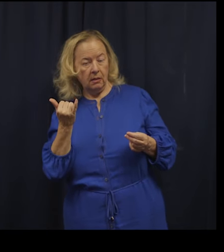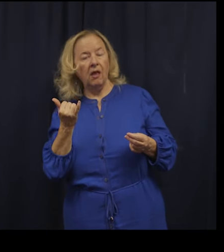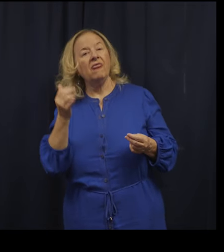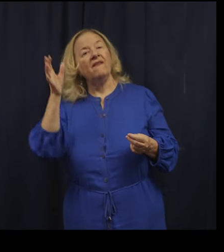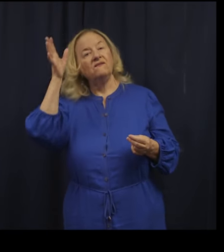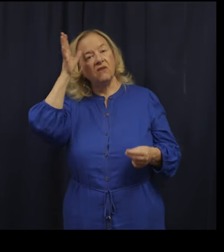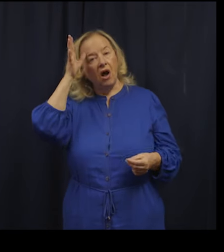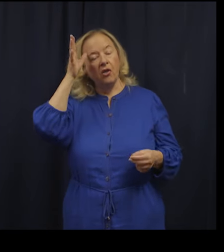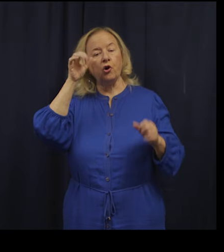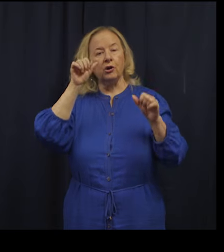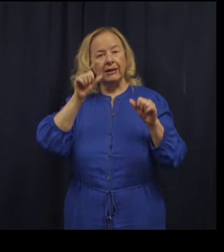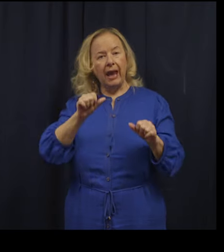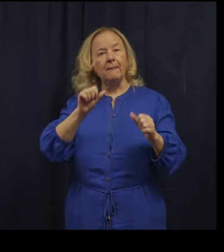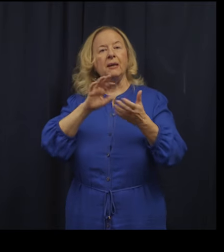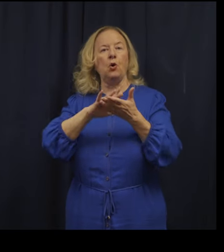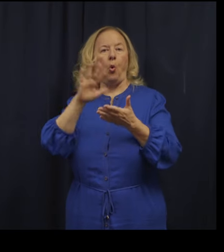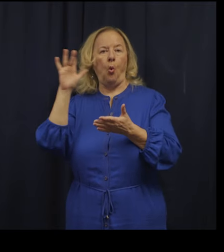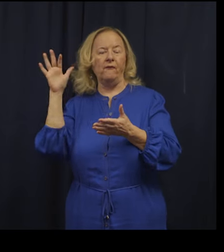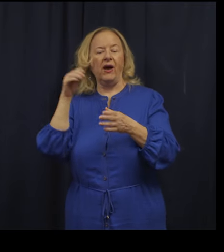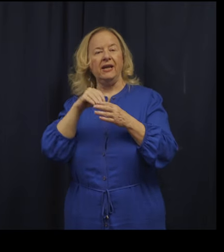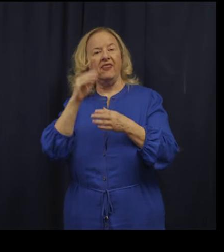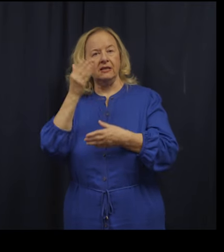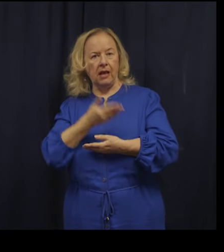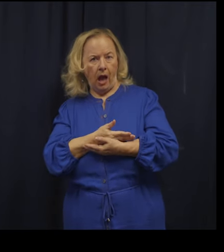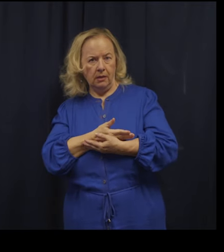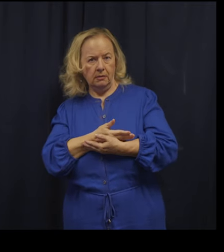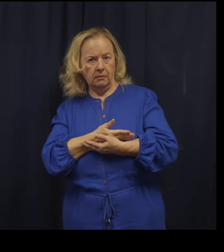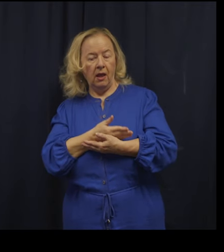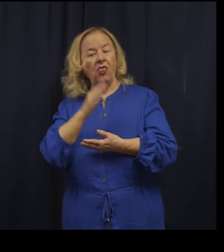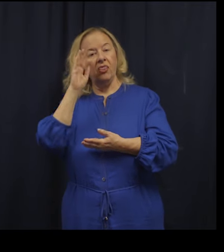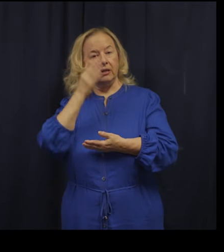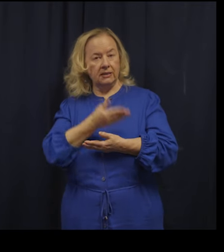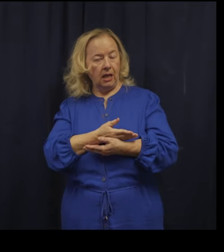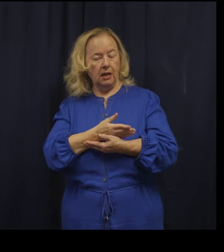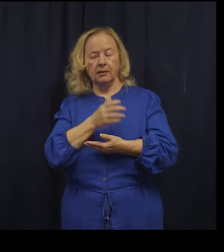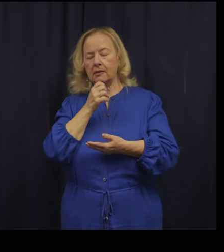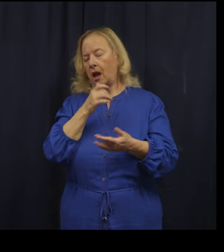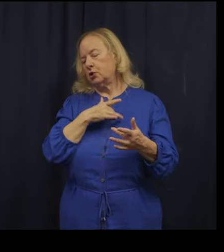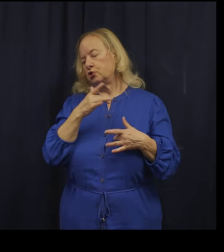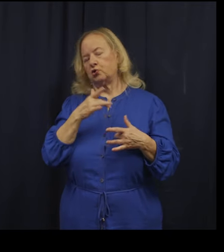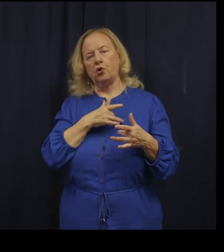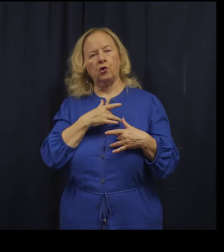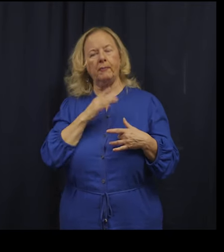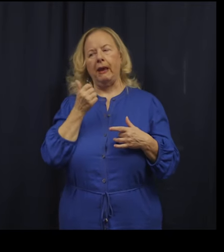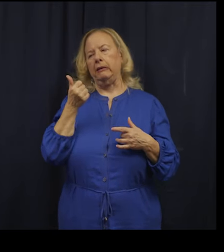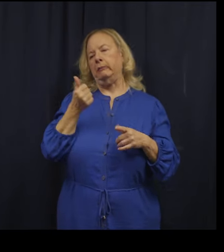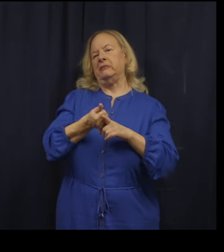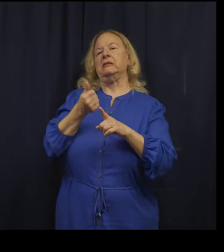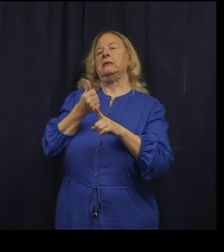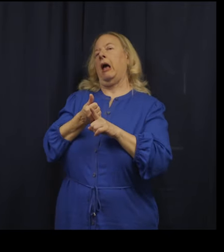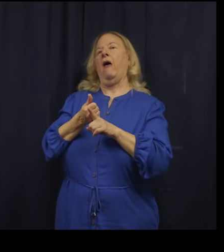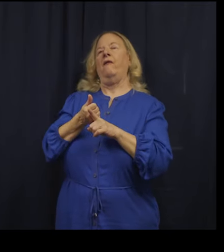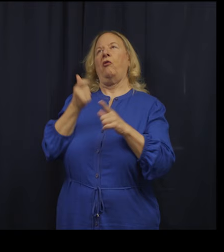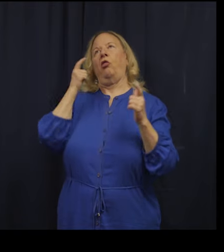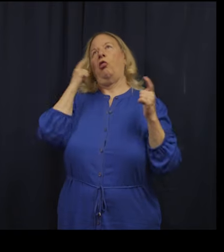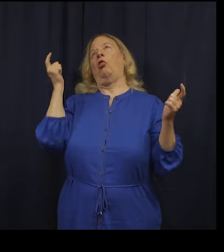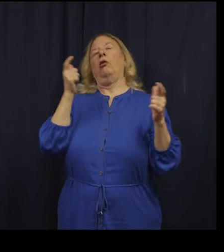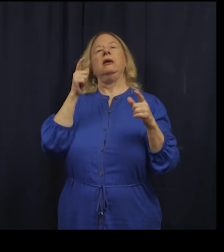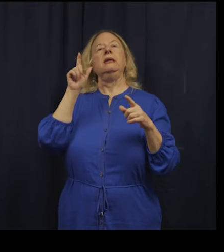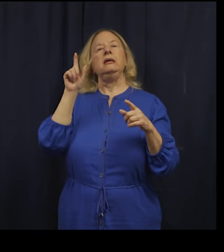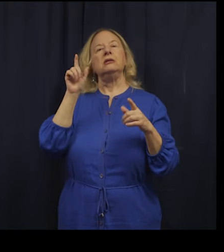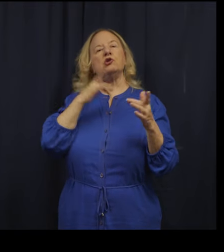the Father may be glorified in the Son. The Son is not concerned about his own glory. The Son is always concerned about